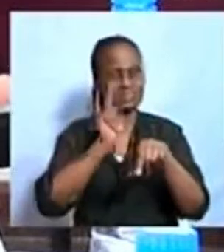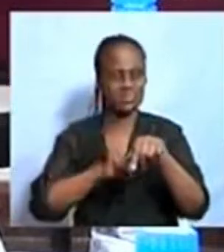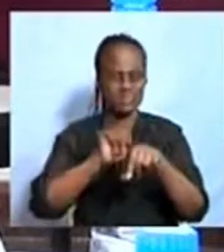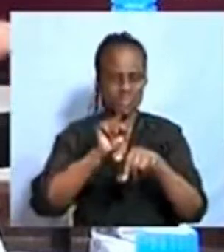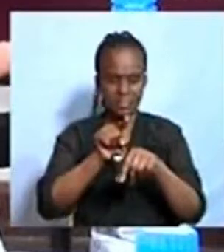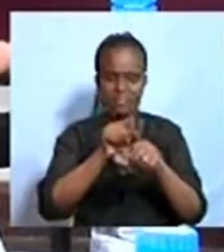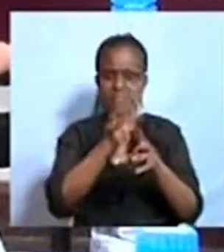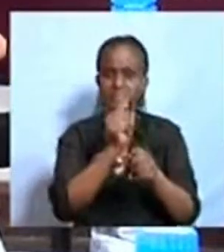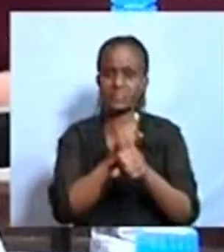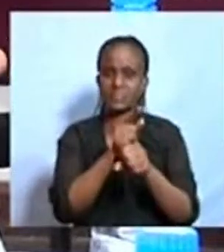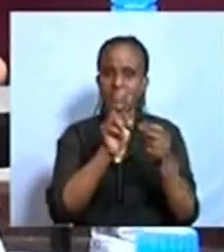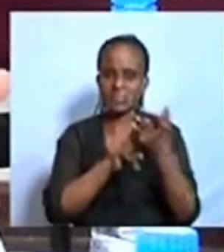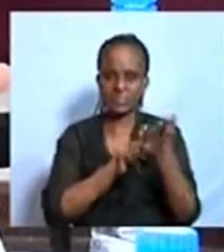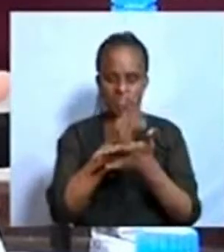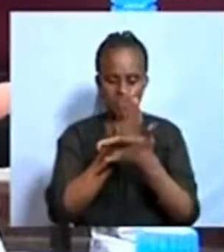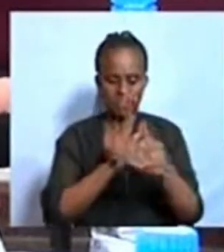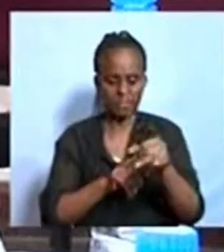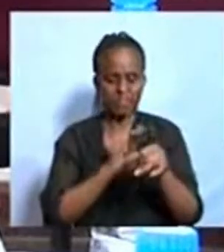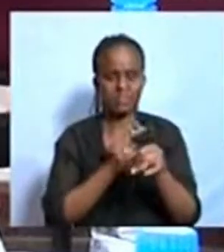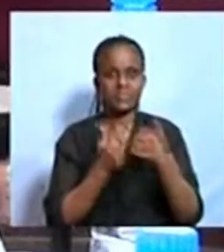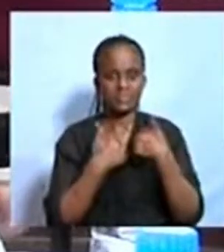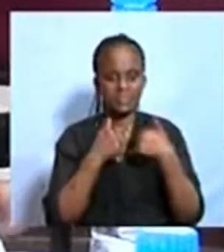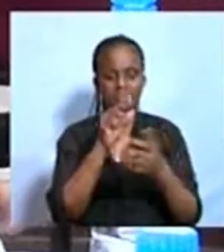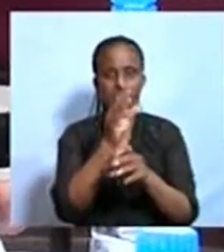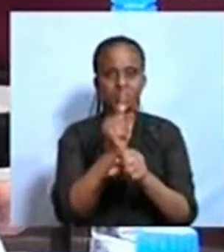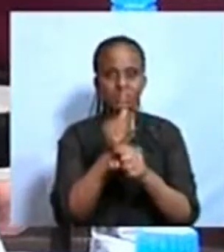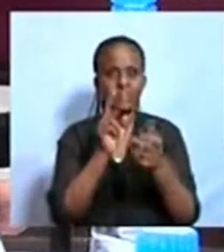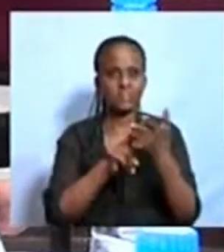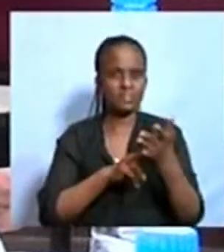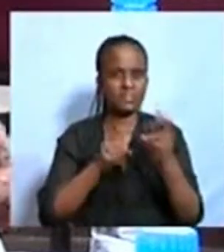this report. Sometimes we even get this report very late.